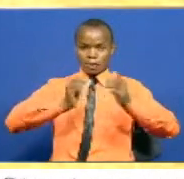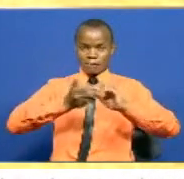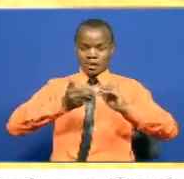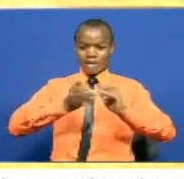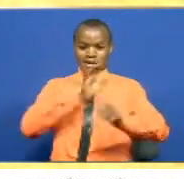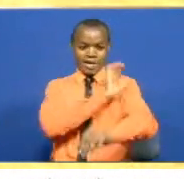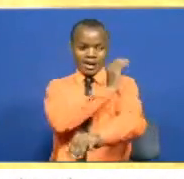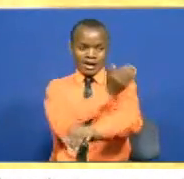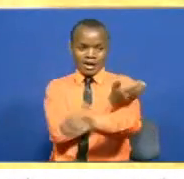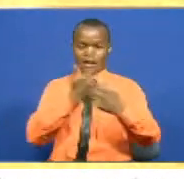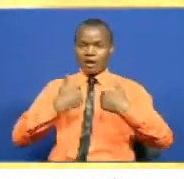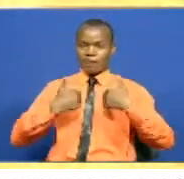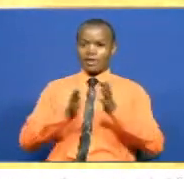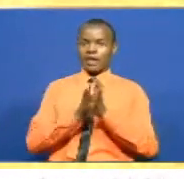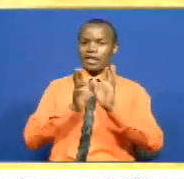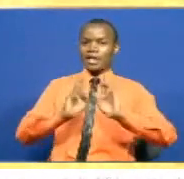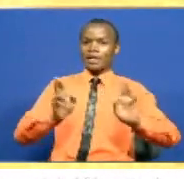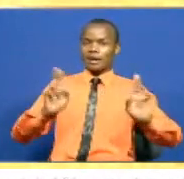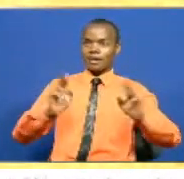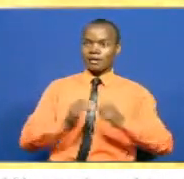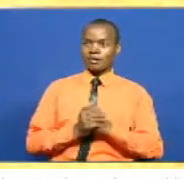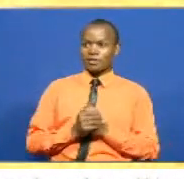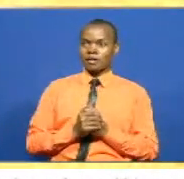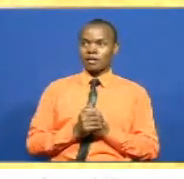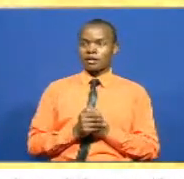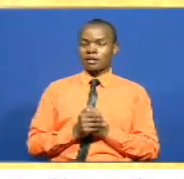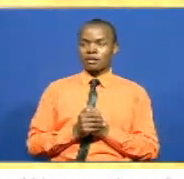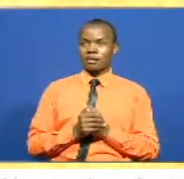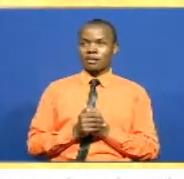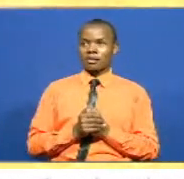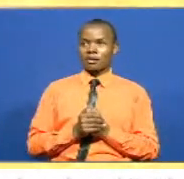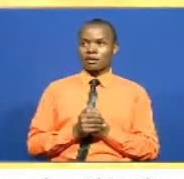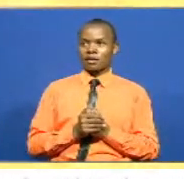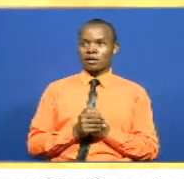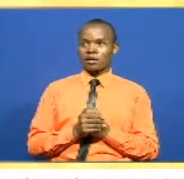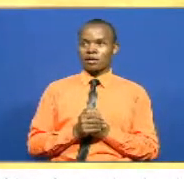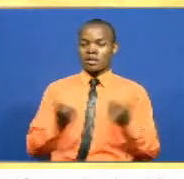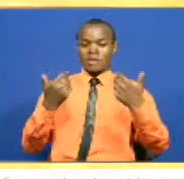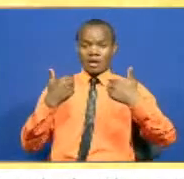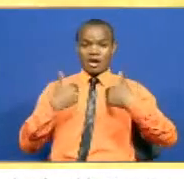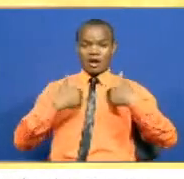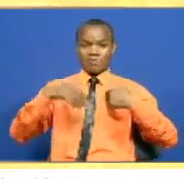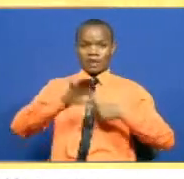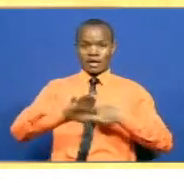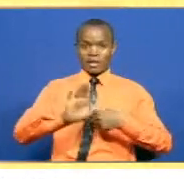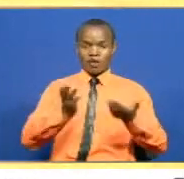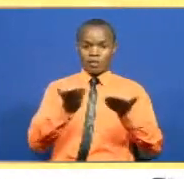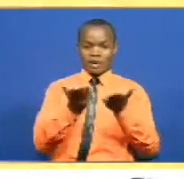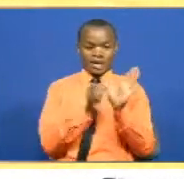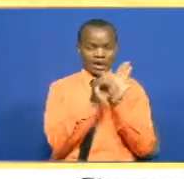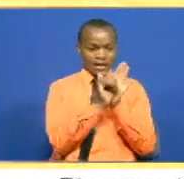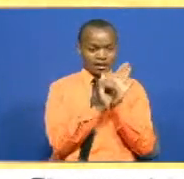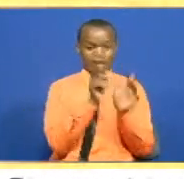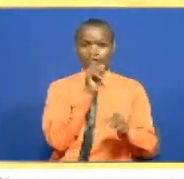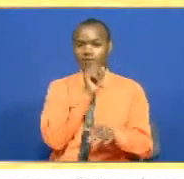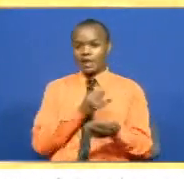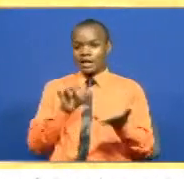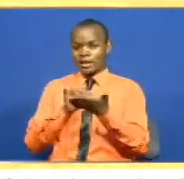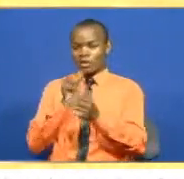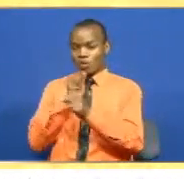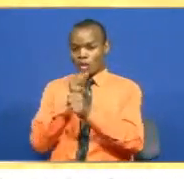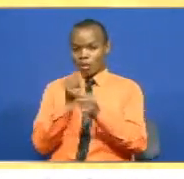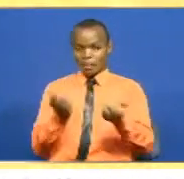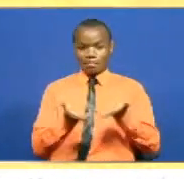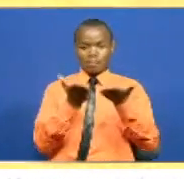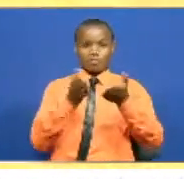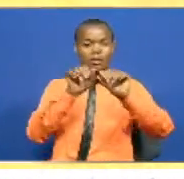go. Yes. So far, so good. Would you say, maybe, are there any key areas that you have identified from the players that they need to work on and